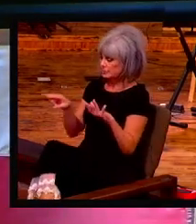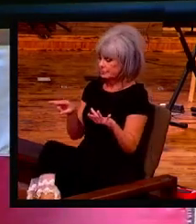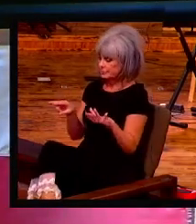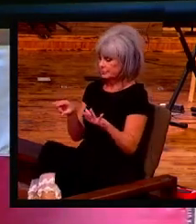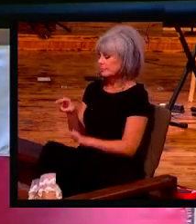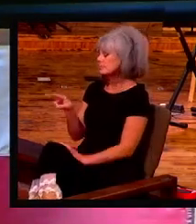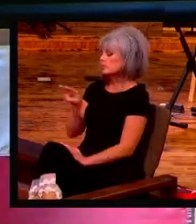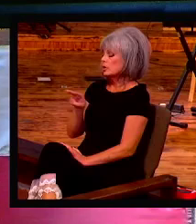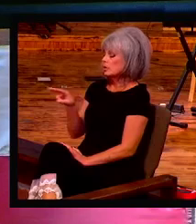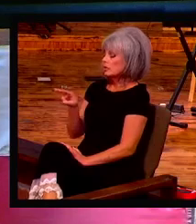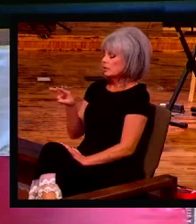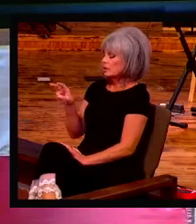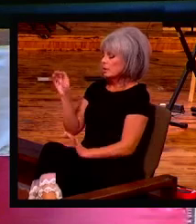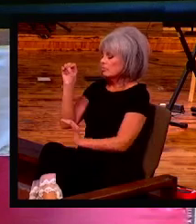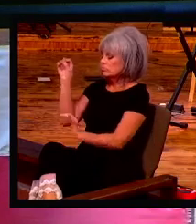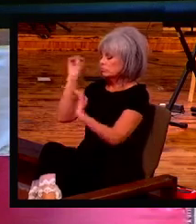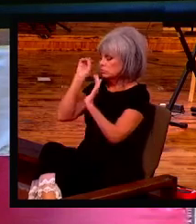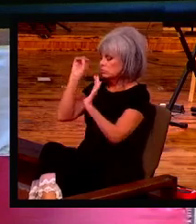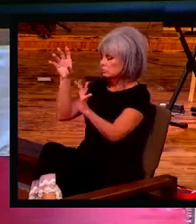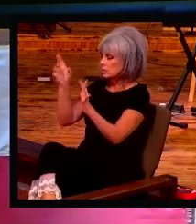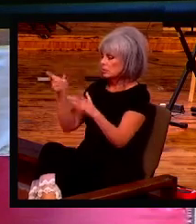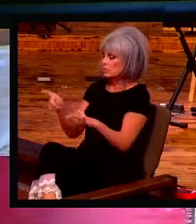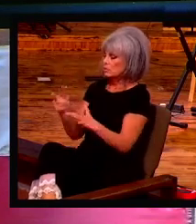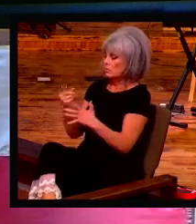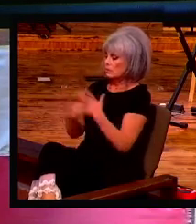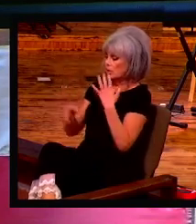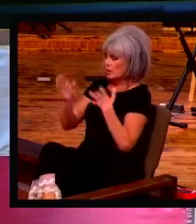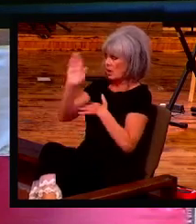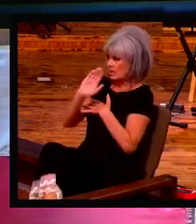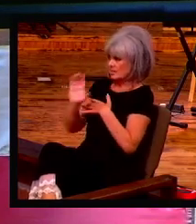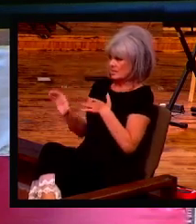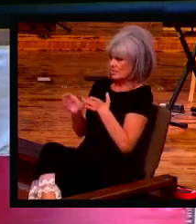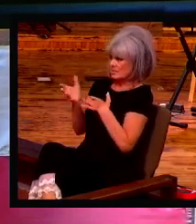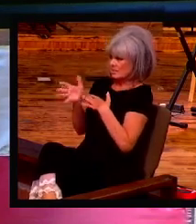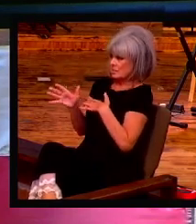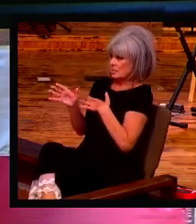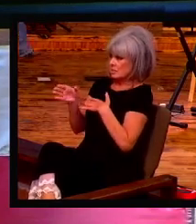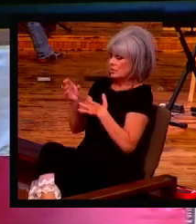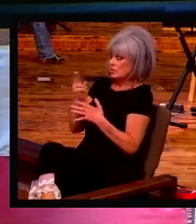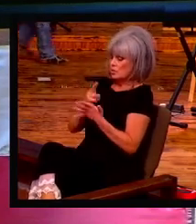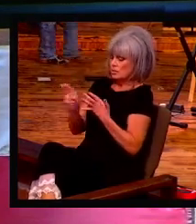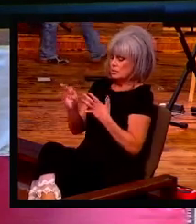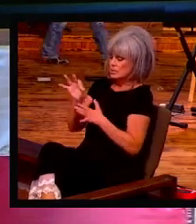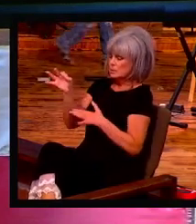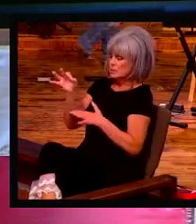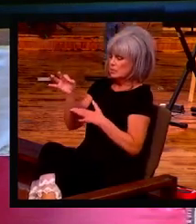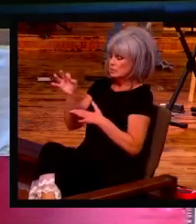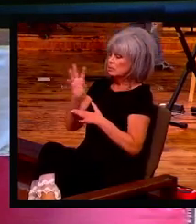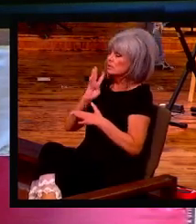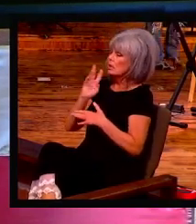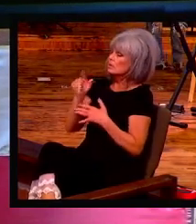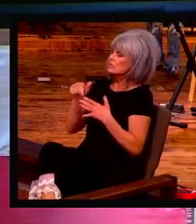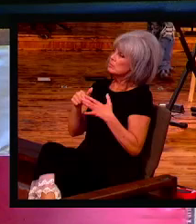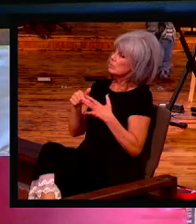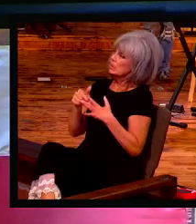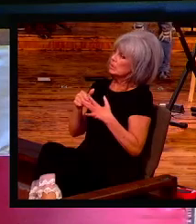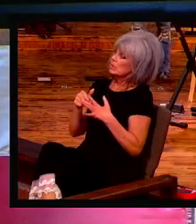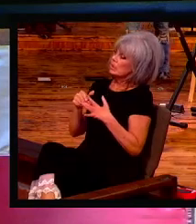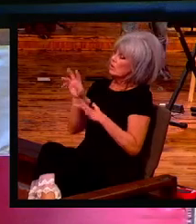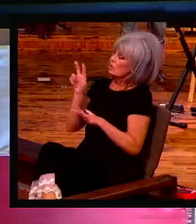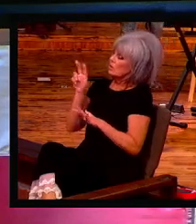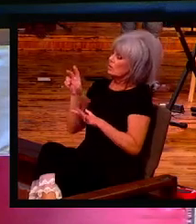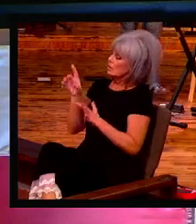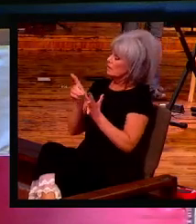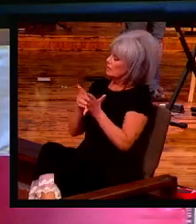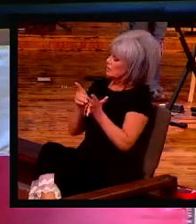and I'm looking at the miracle of what God just did. And then the Holy Spirit speaks to me, and he's like, son, look at this doctor that just came in, just